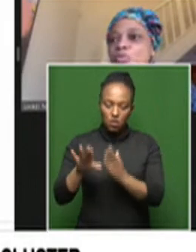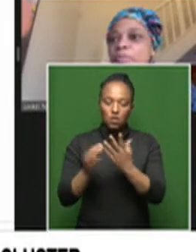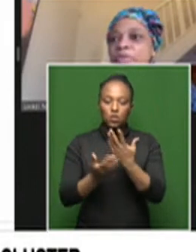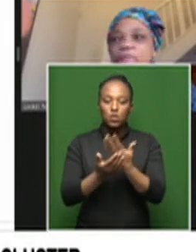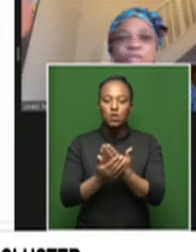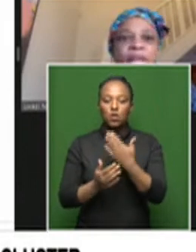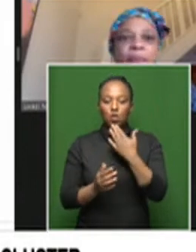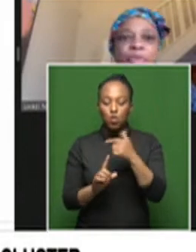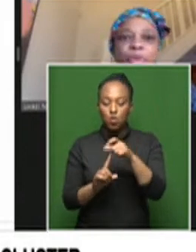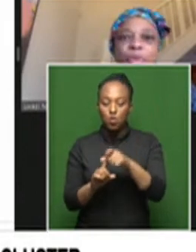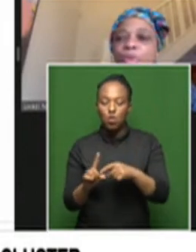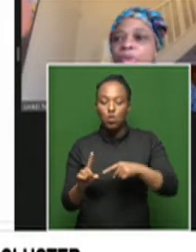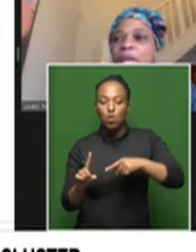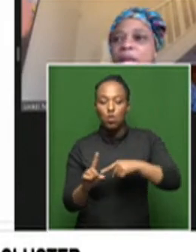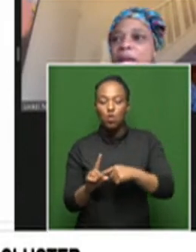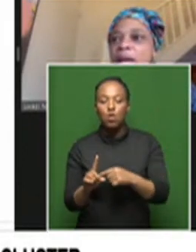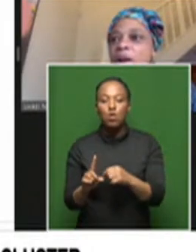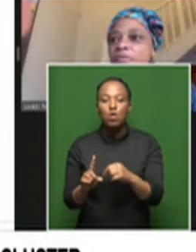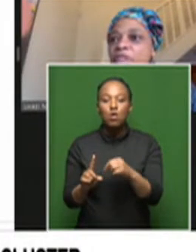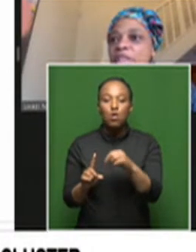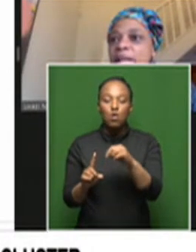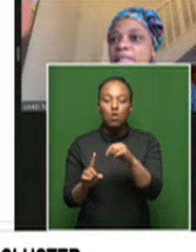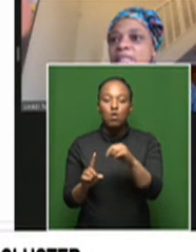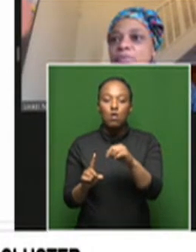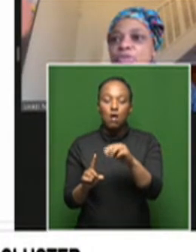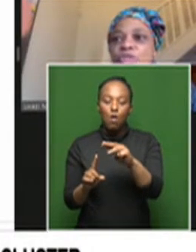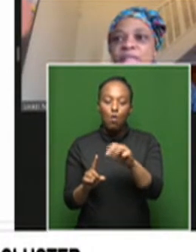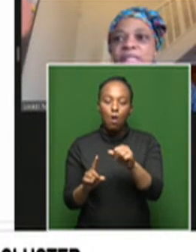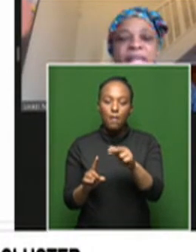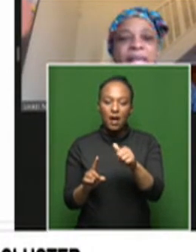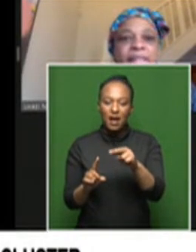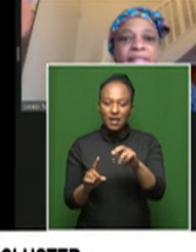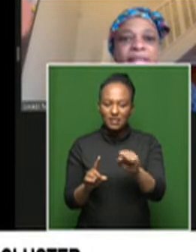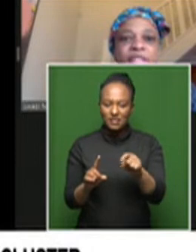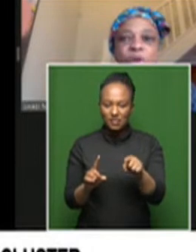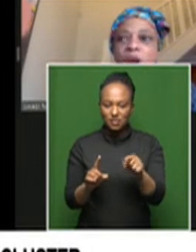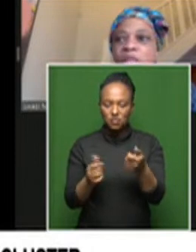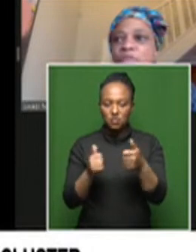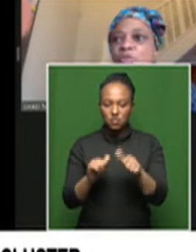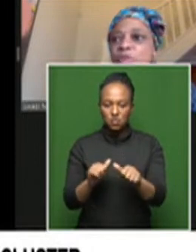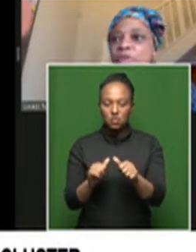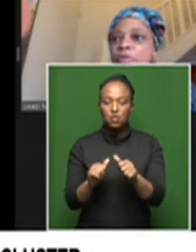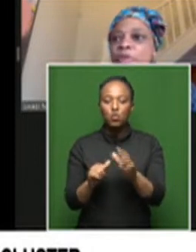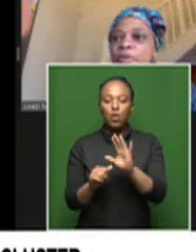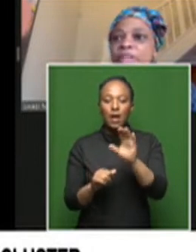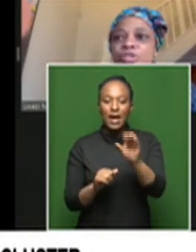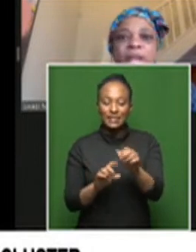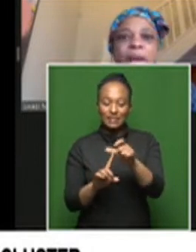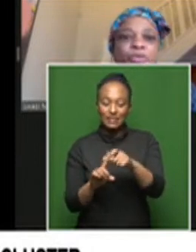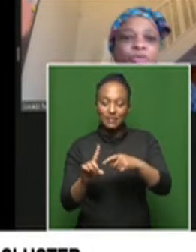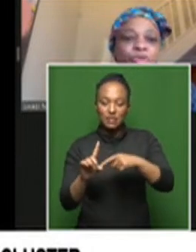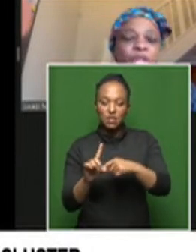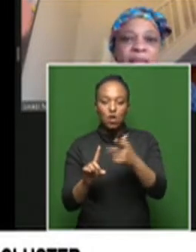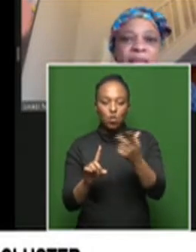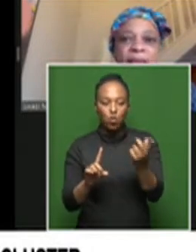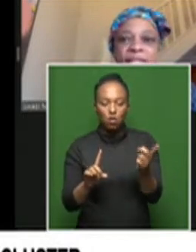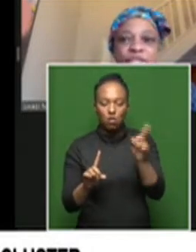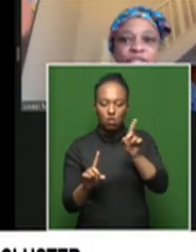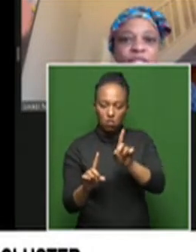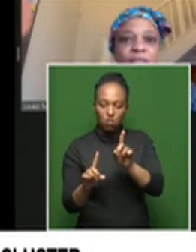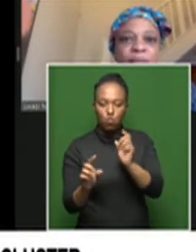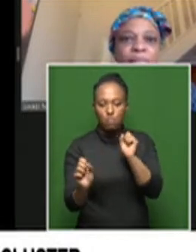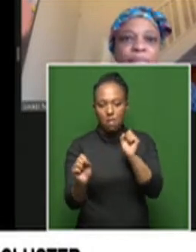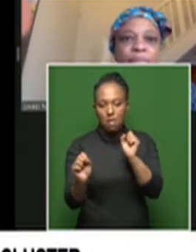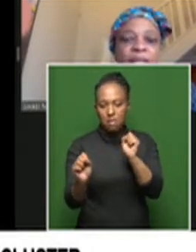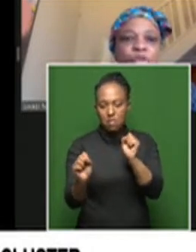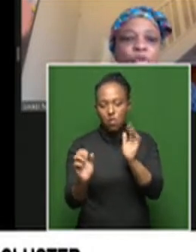Ms. Womerans to come through. After conducting some social listening exercises, we asked Ms. Womerans to come through and